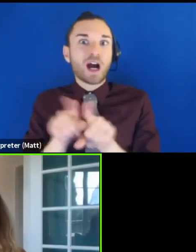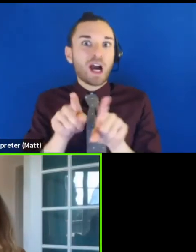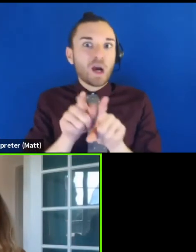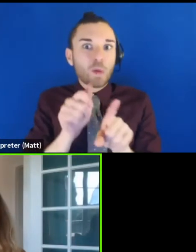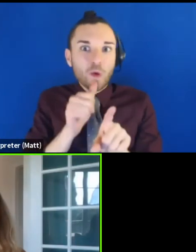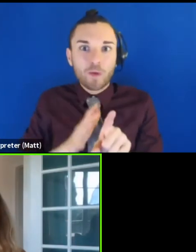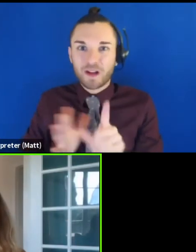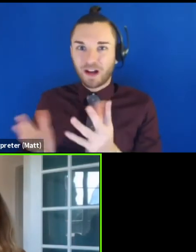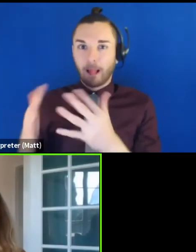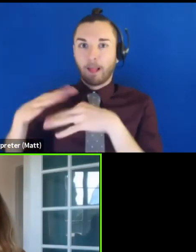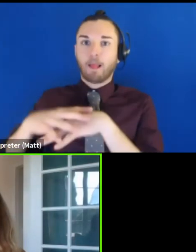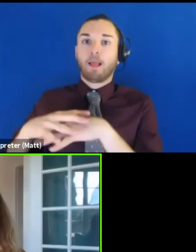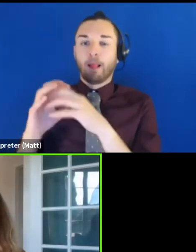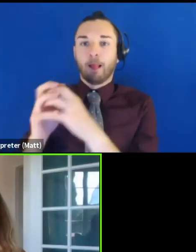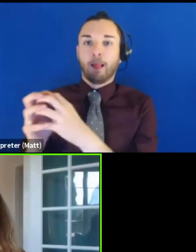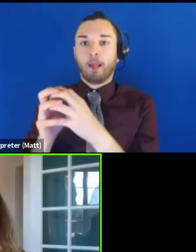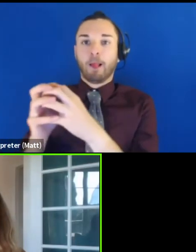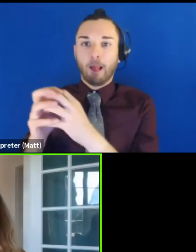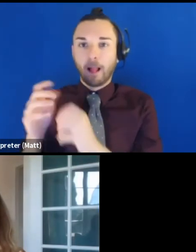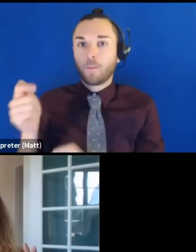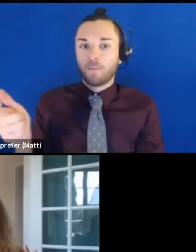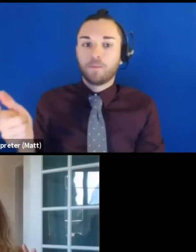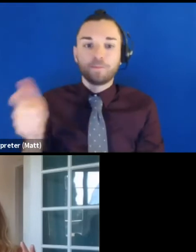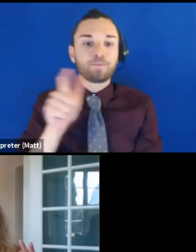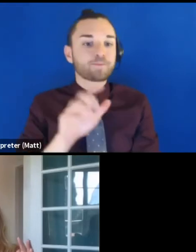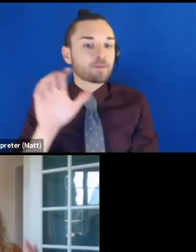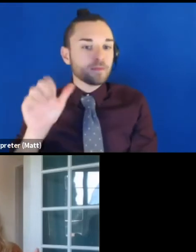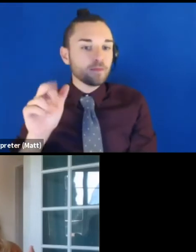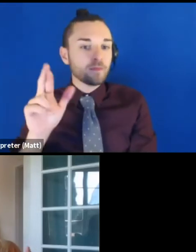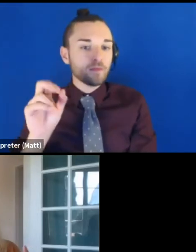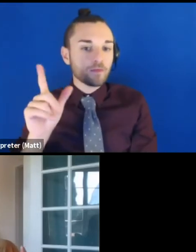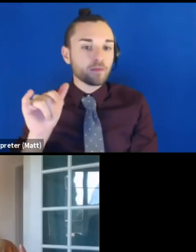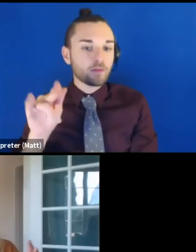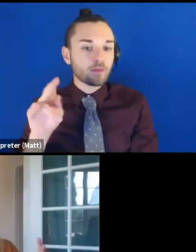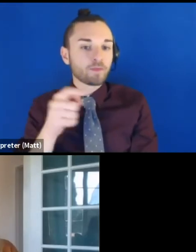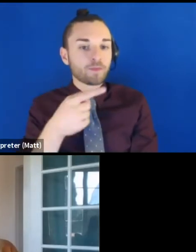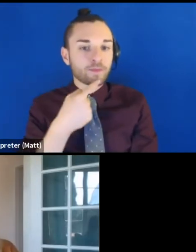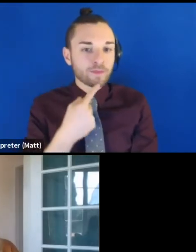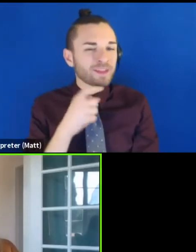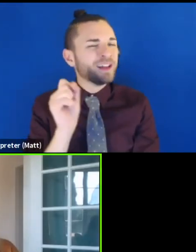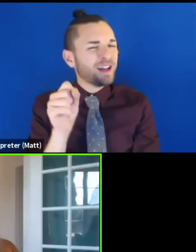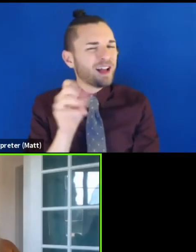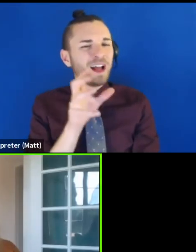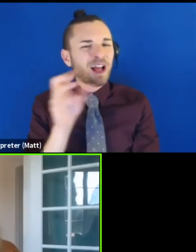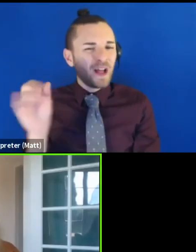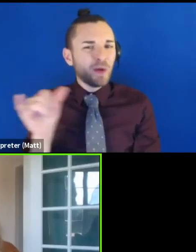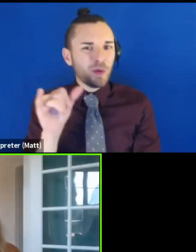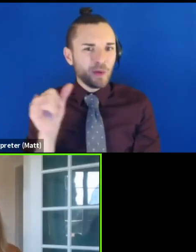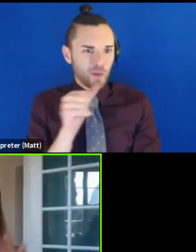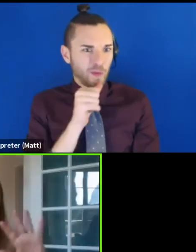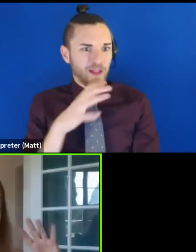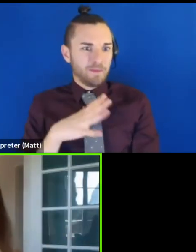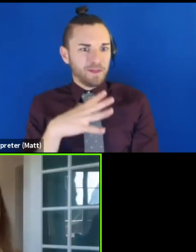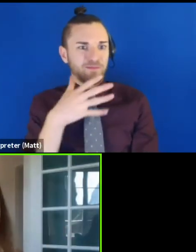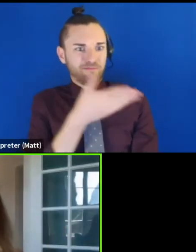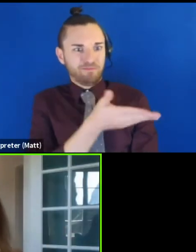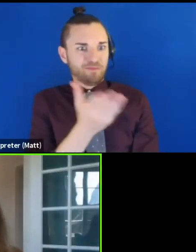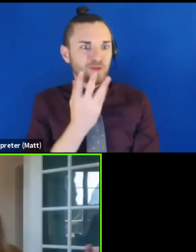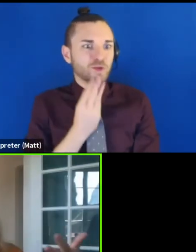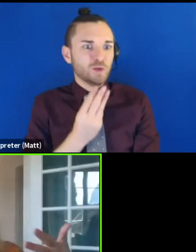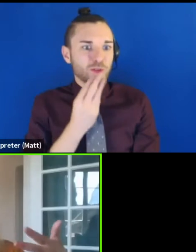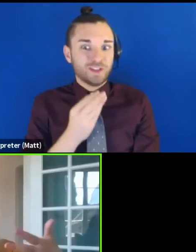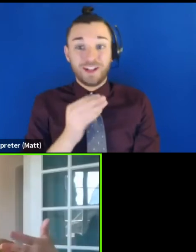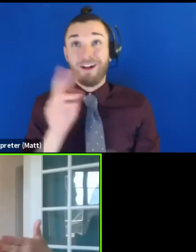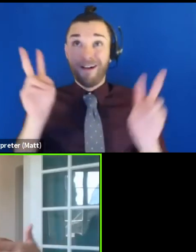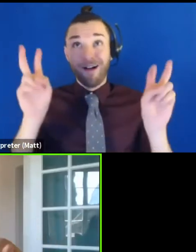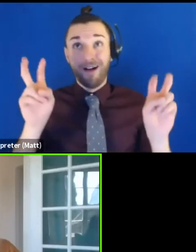is a kind of way in which Jewish women are innately unruly for, we can, that's a whole other conversation,